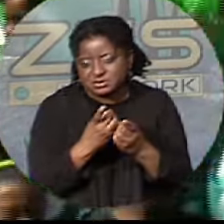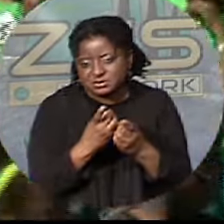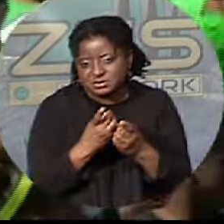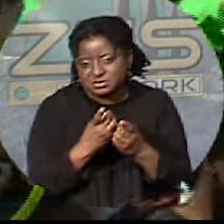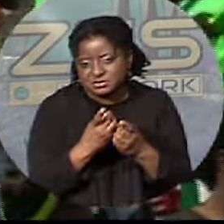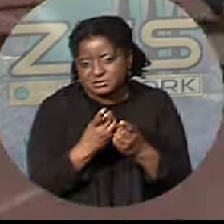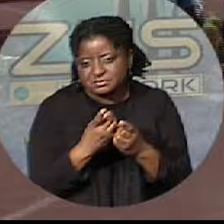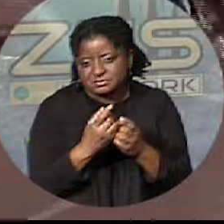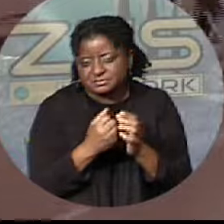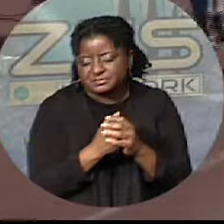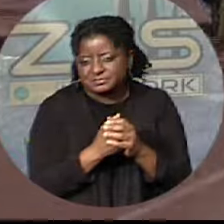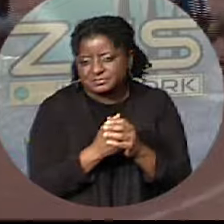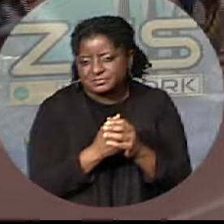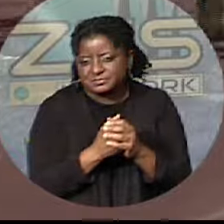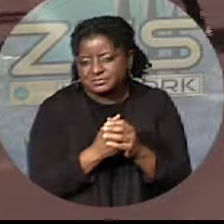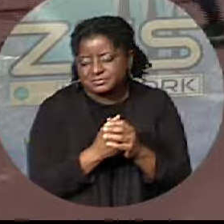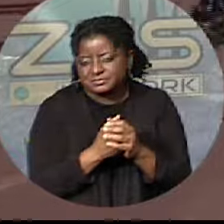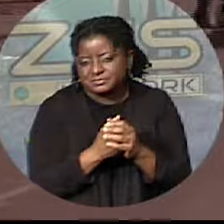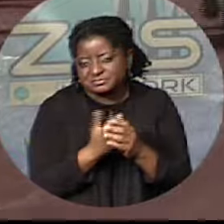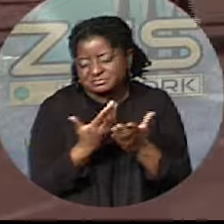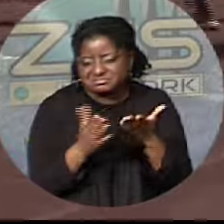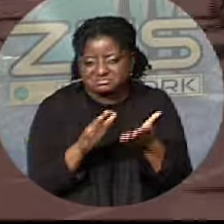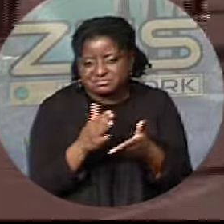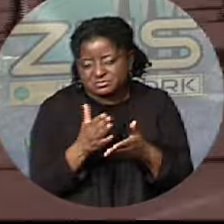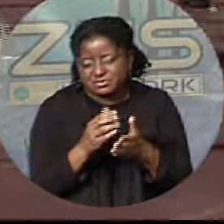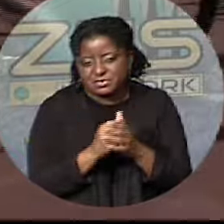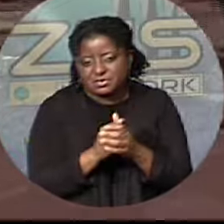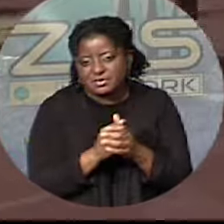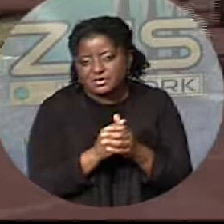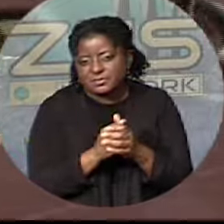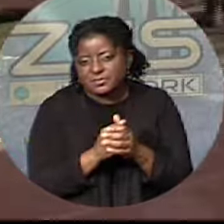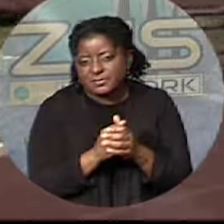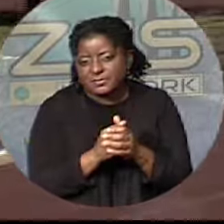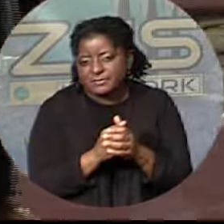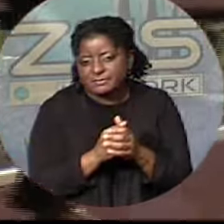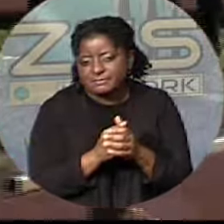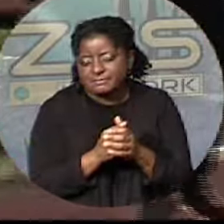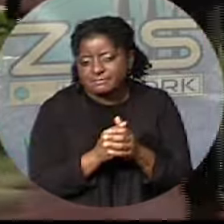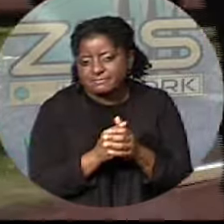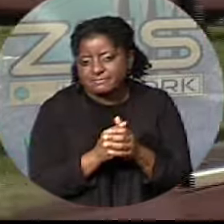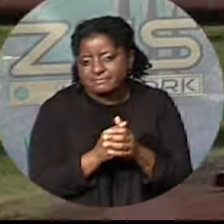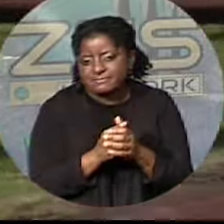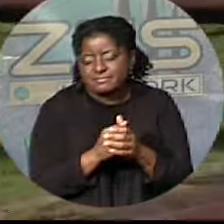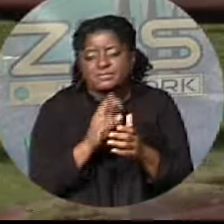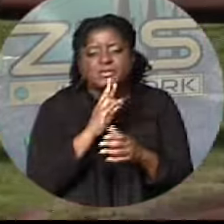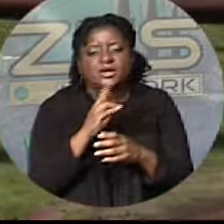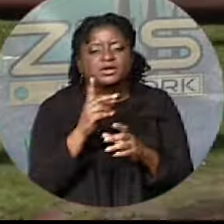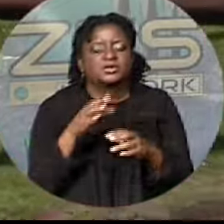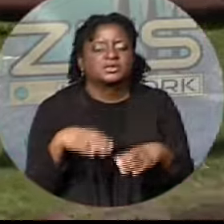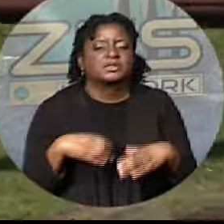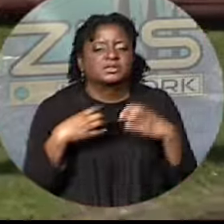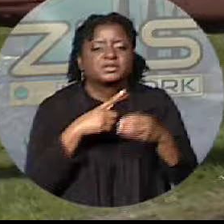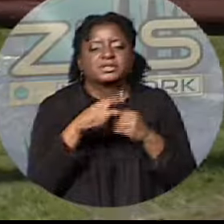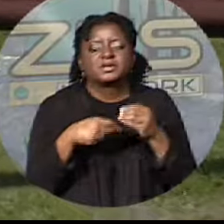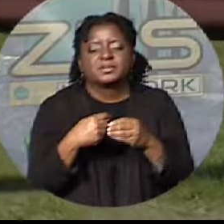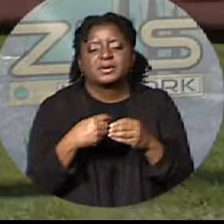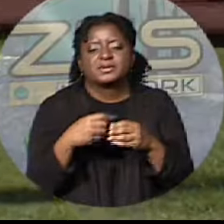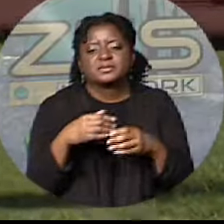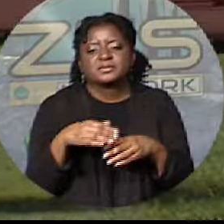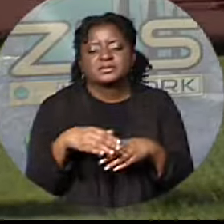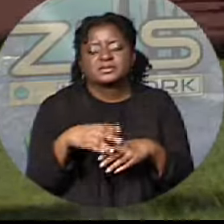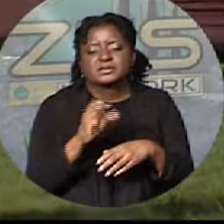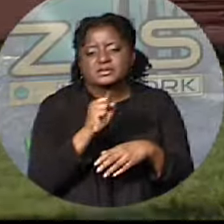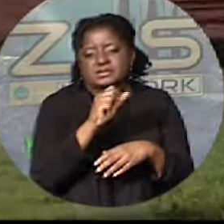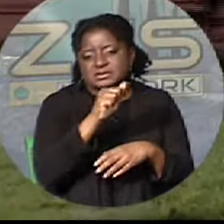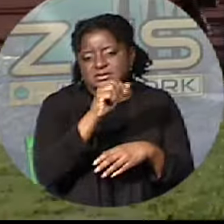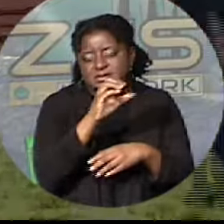got to strategize and move persons from other divisions to help it out. Concerned about that big red machine up the road? Always. I know